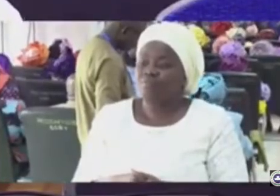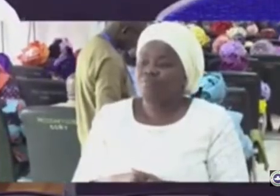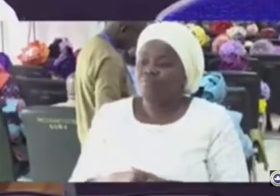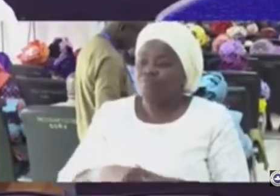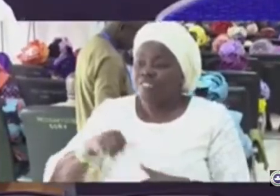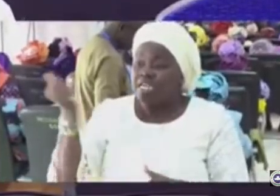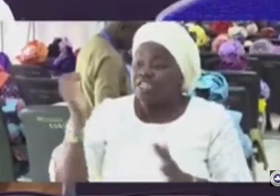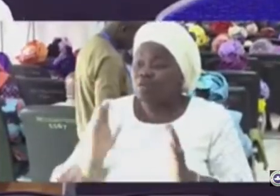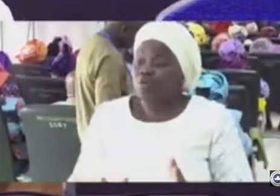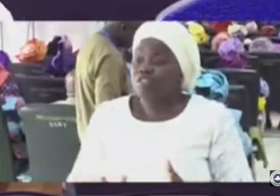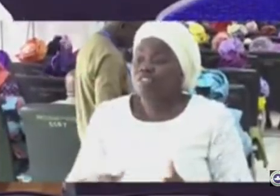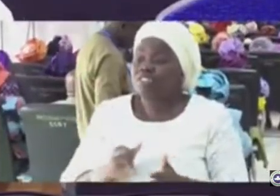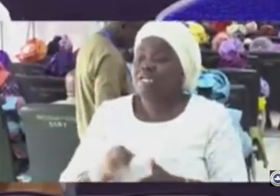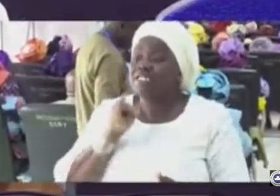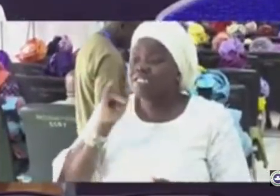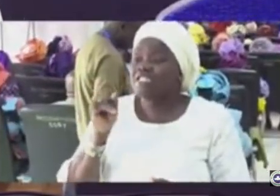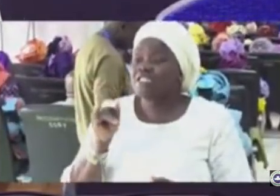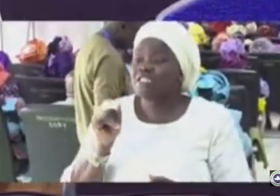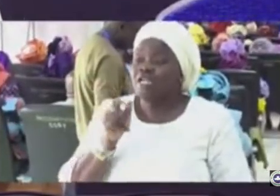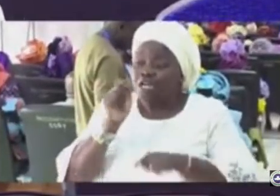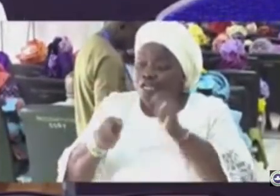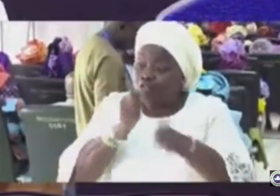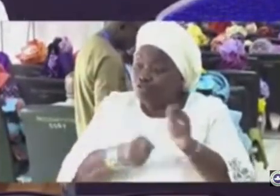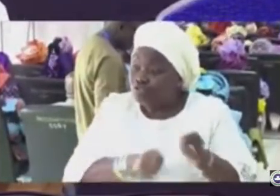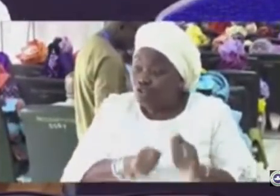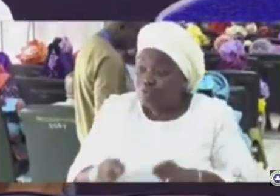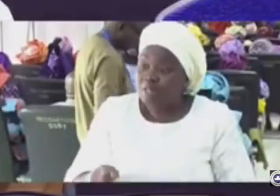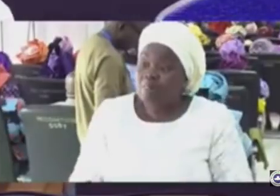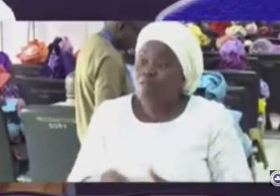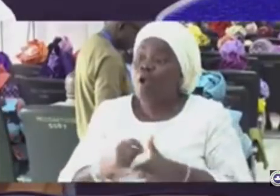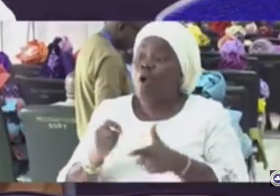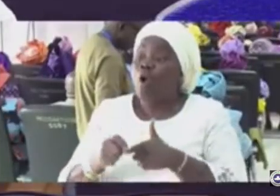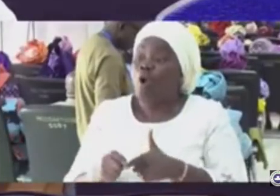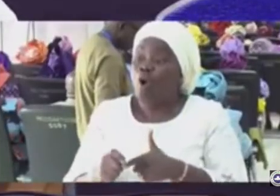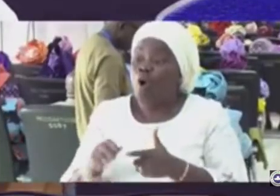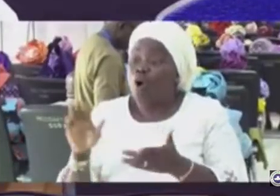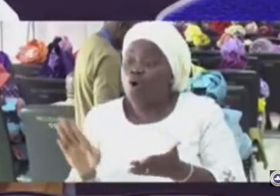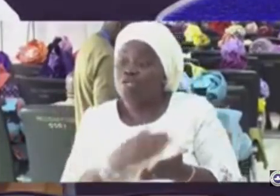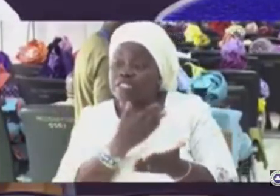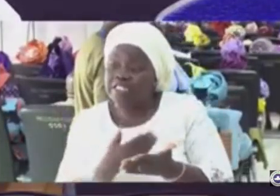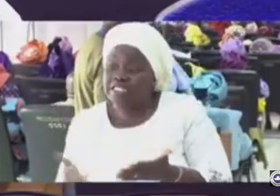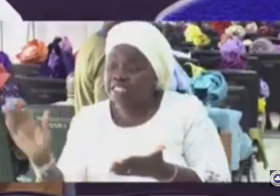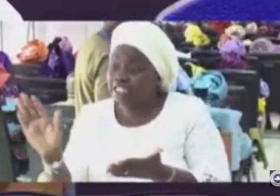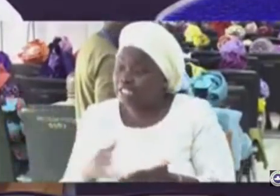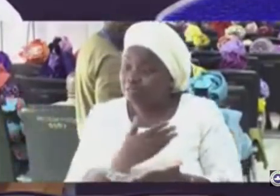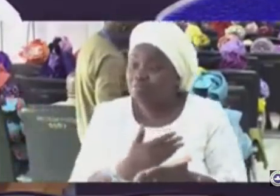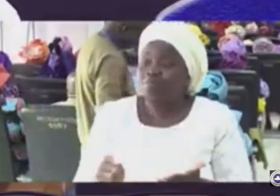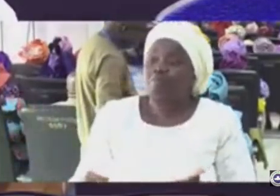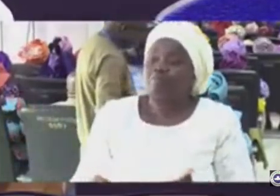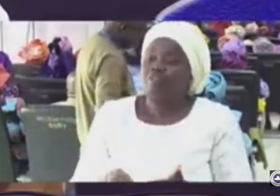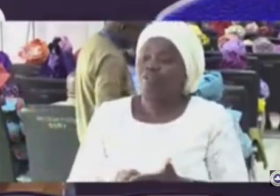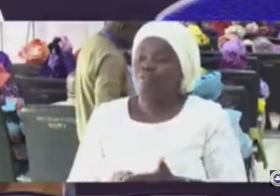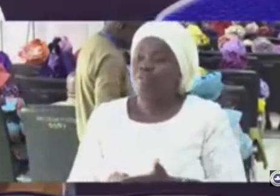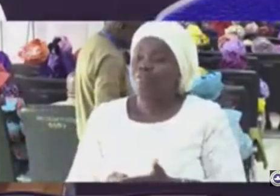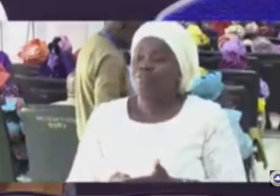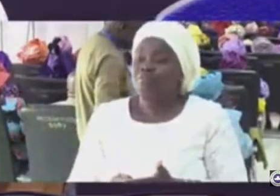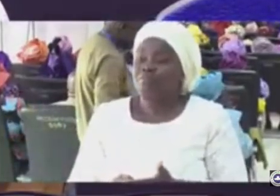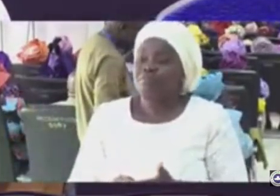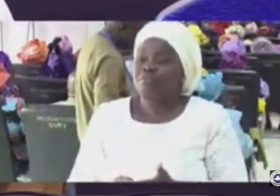ago. You go to a party. You borrow money to come to the party. The